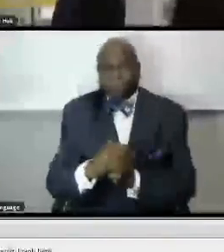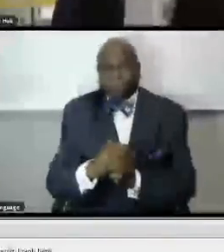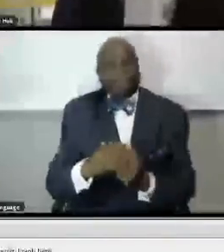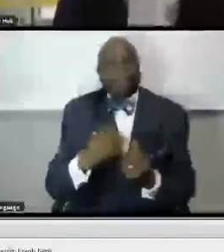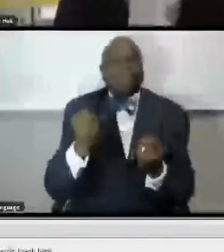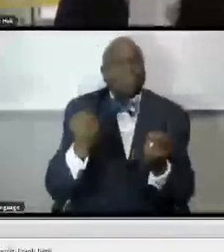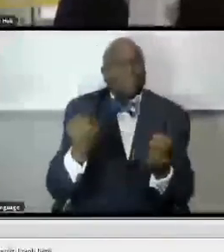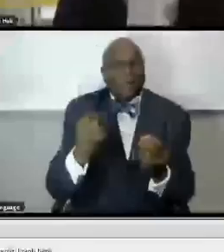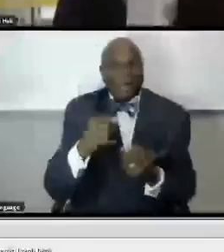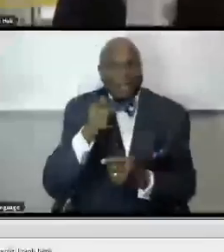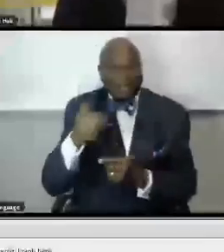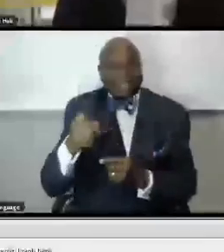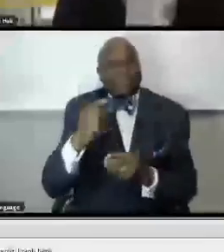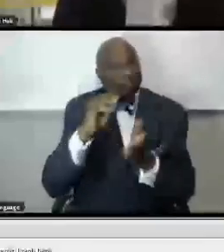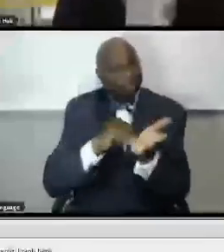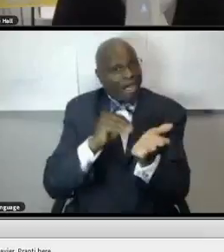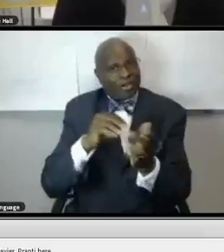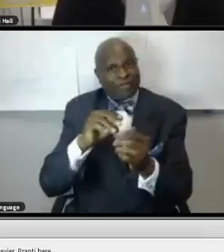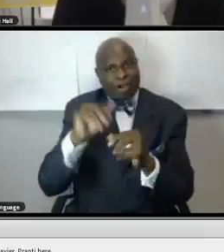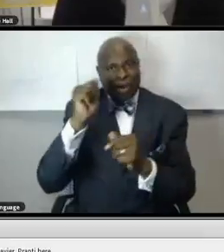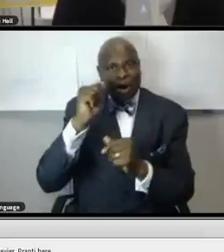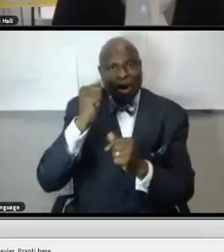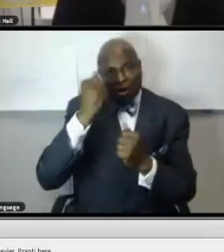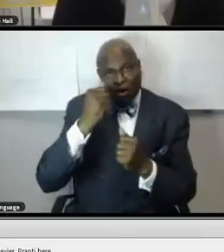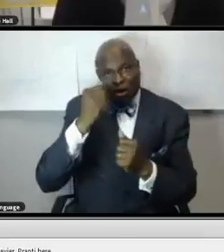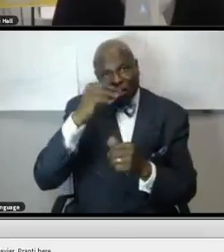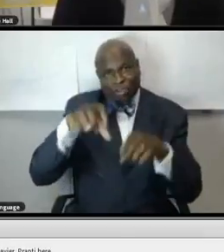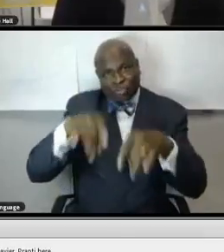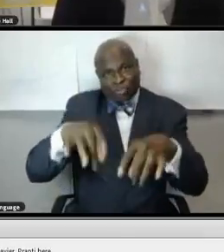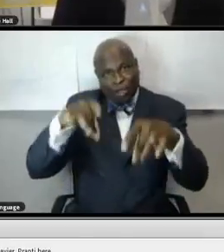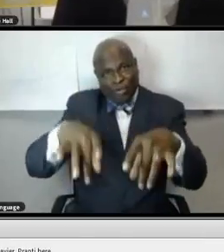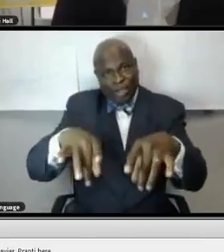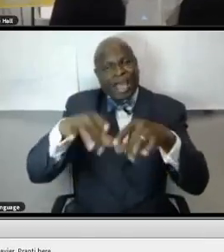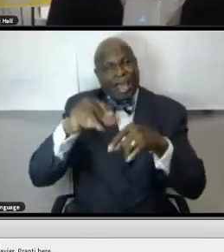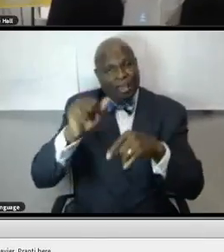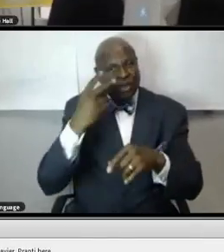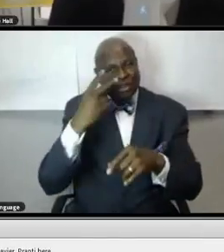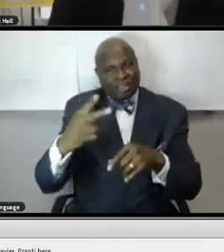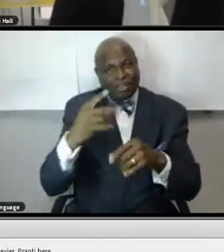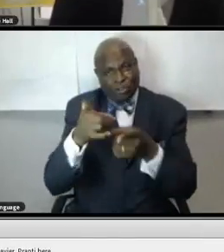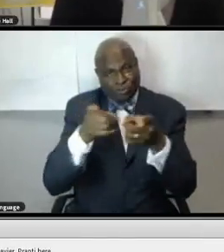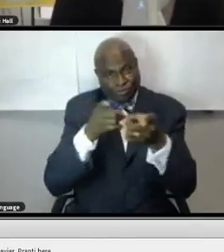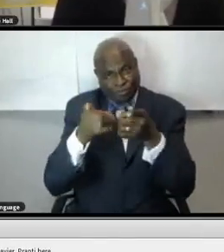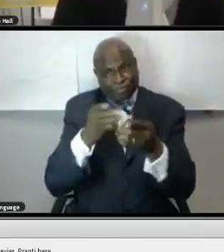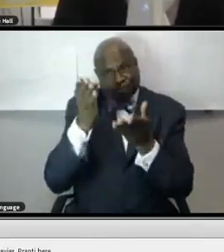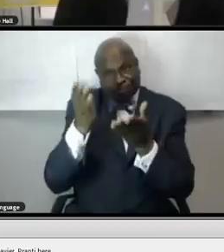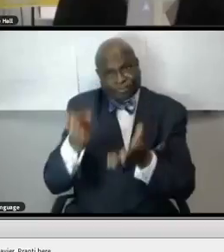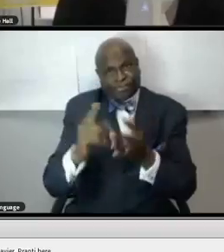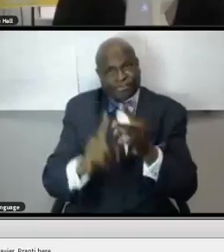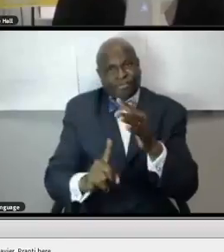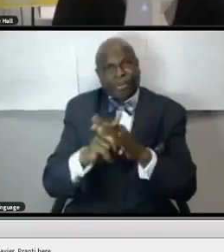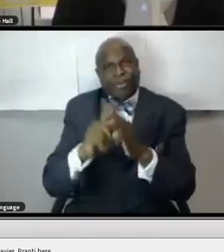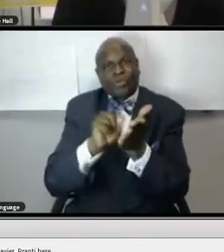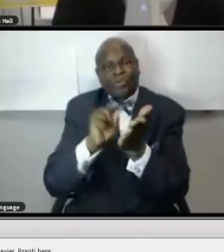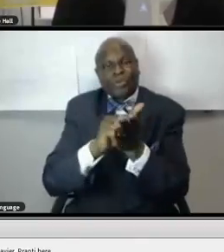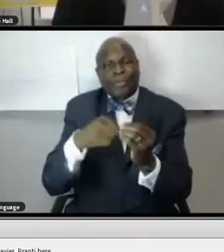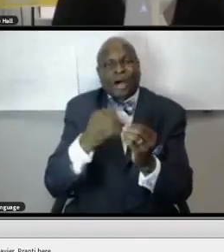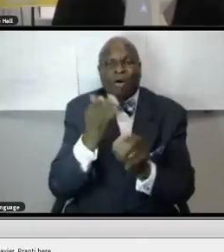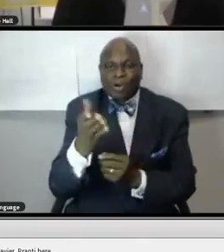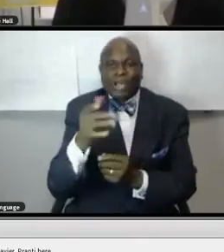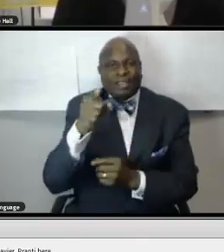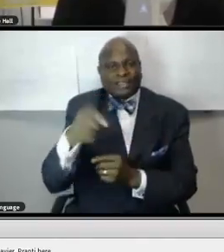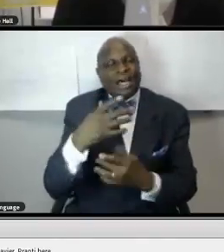So she's a doctor from Australia, and if you see by the little description that came out in the newspaper about her, she